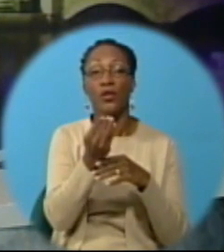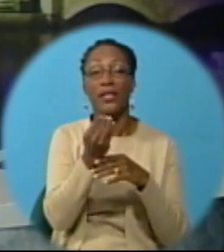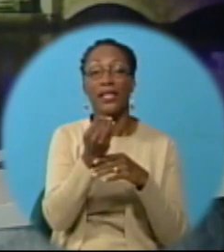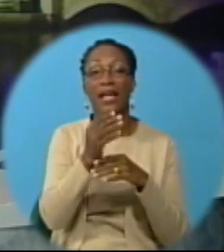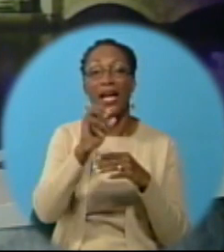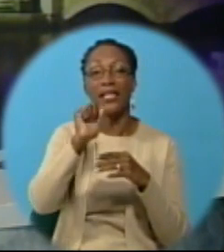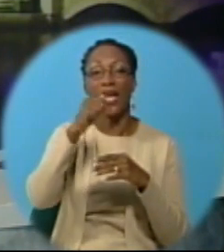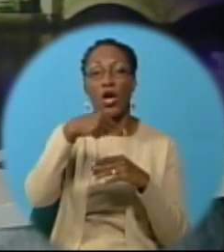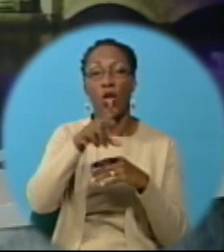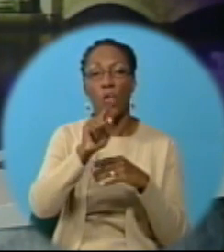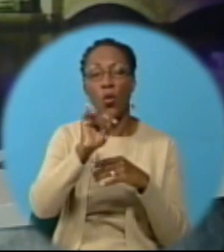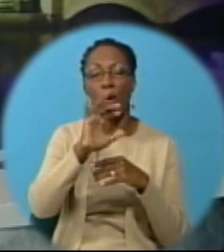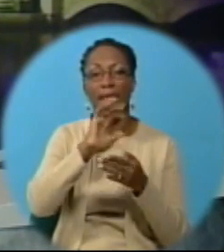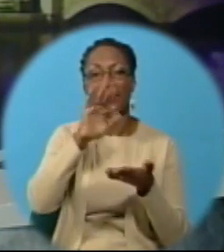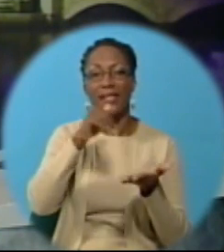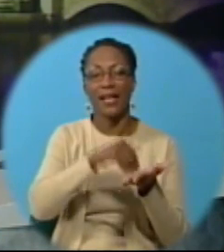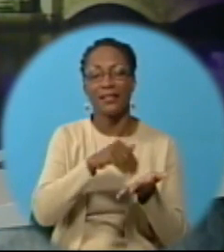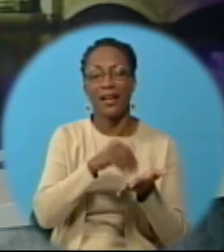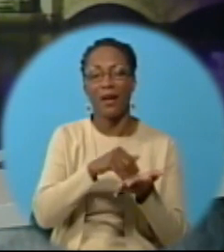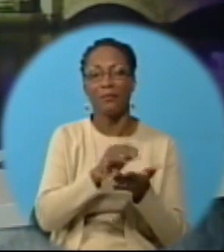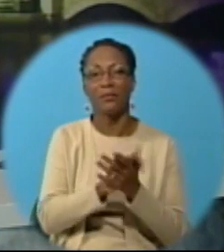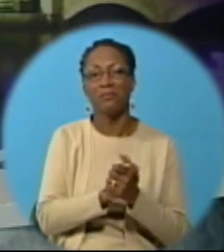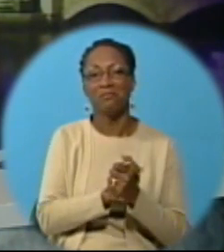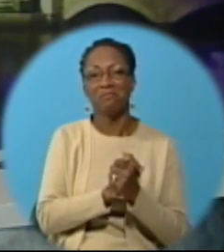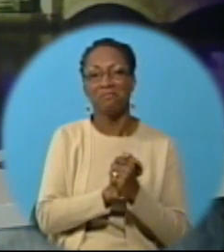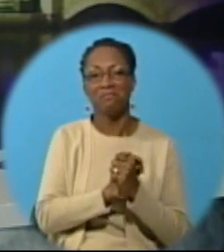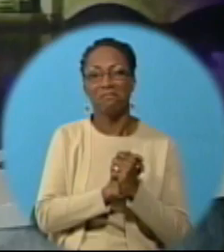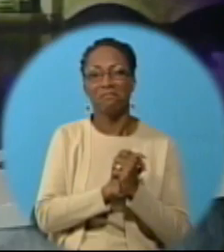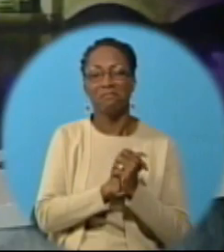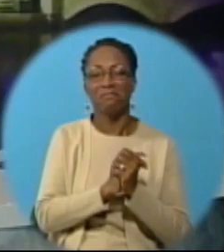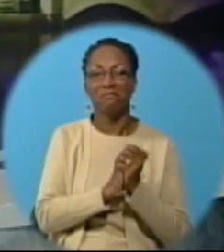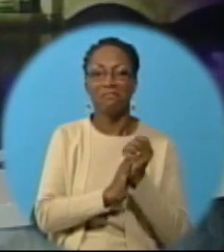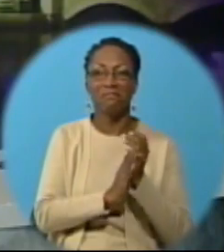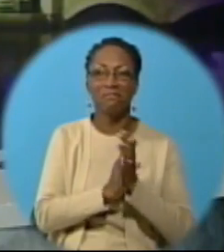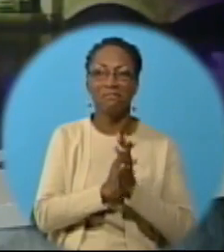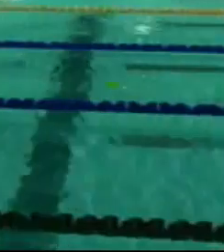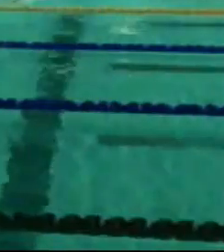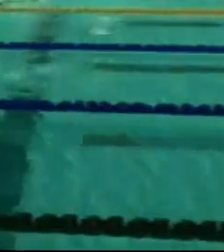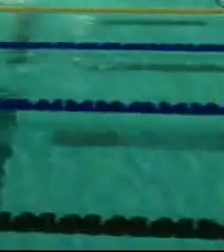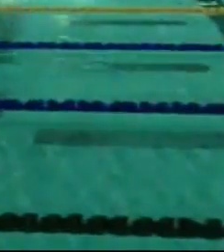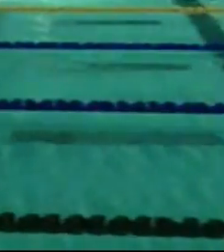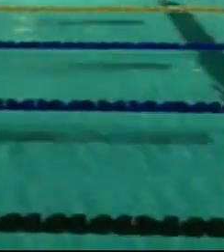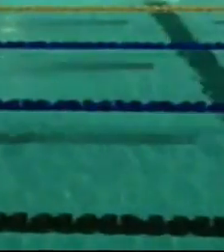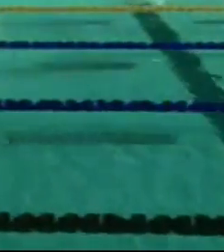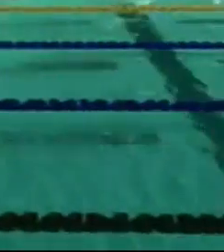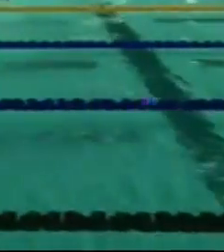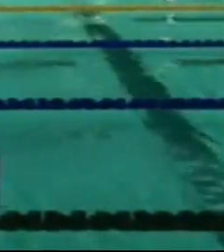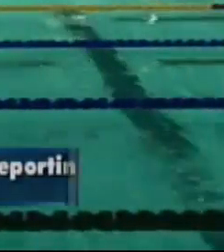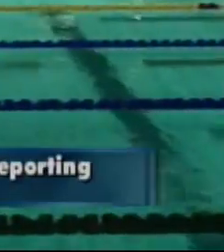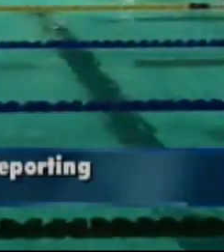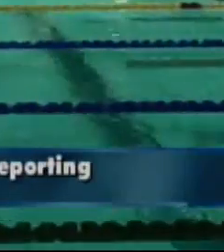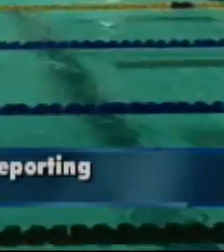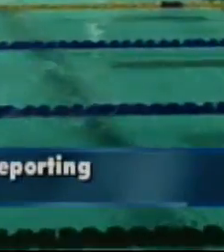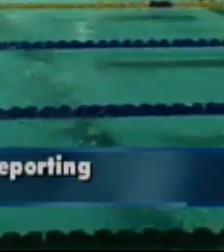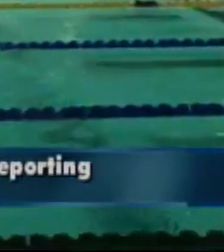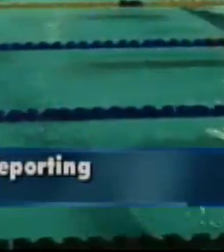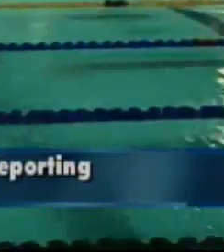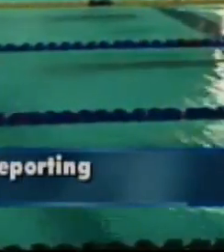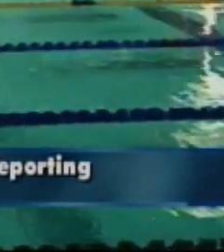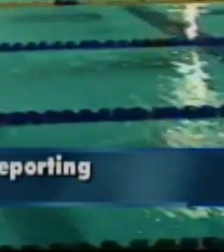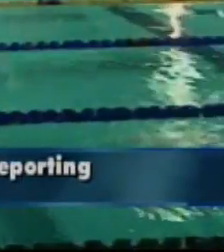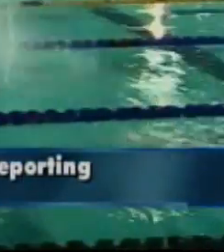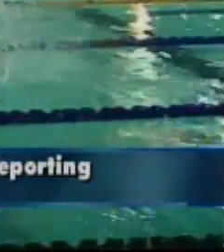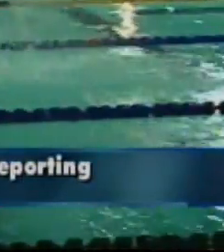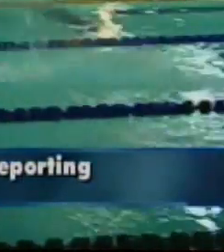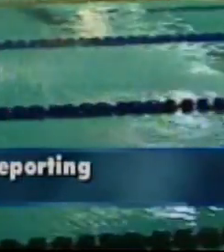and CBC's Anne-Marie Burke reports. The girls 8 and under were in the pool first in the short fly event.